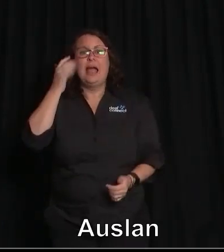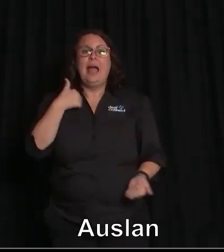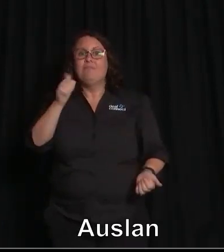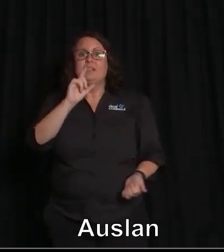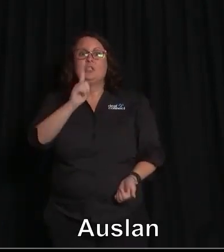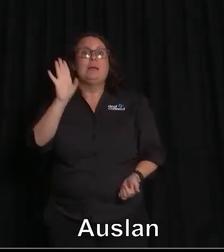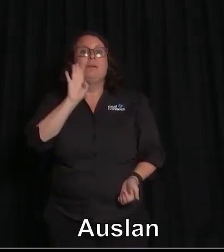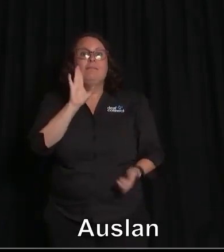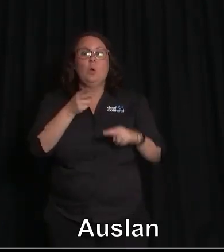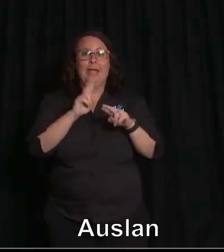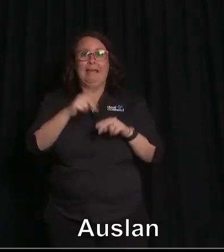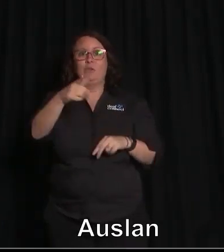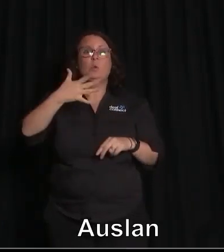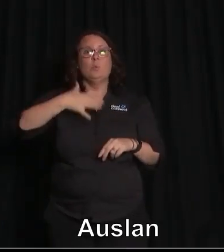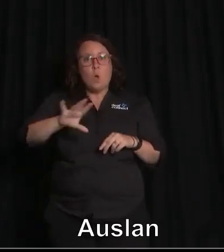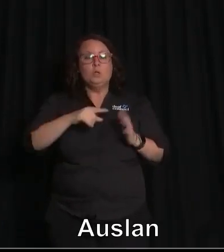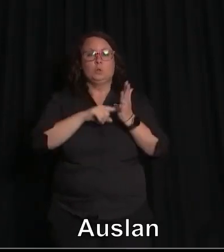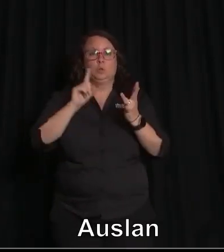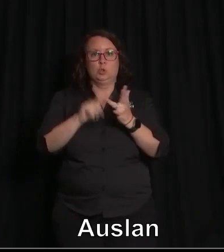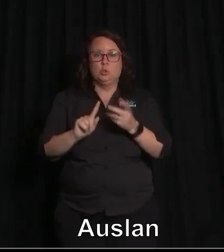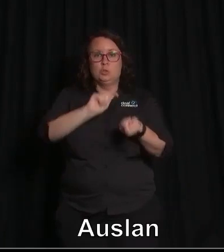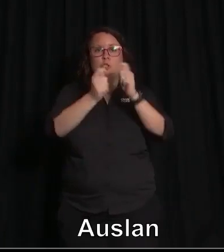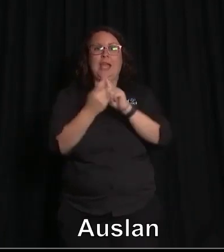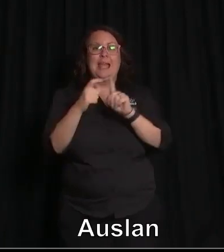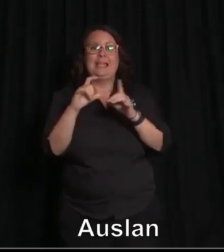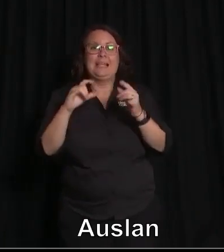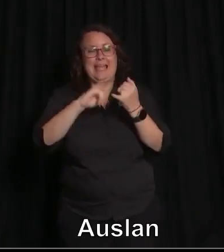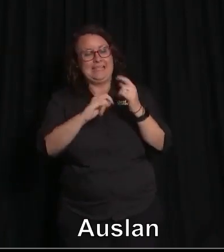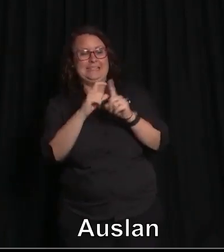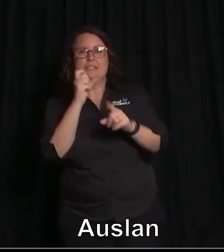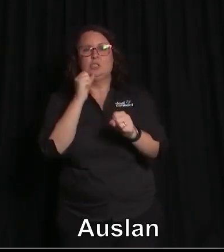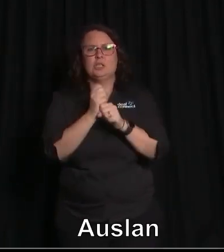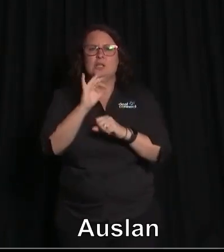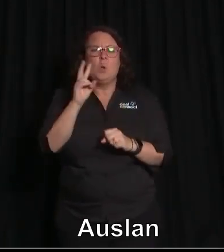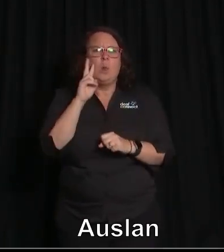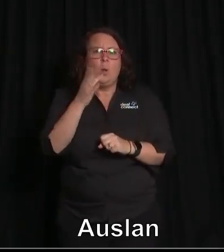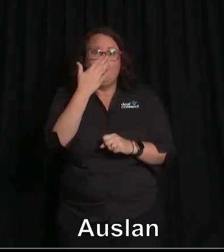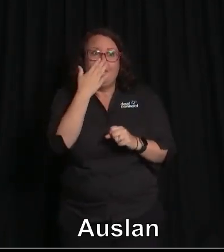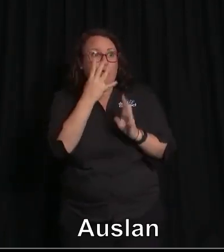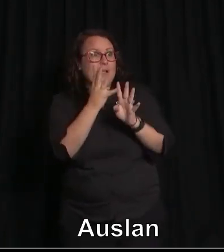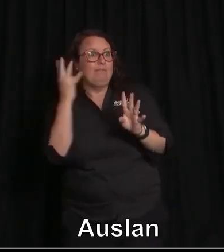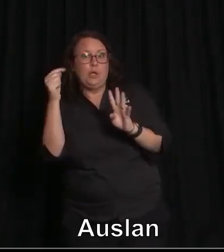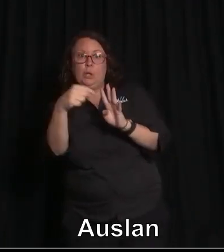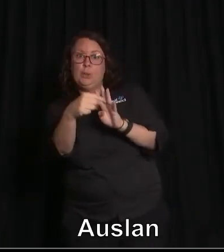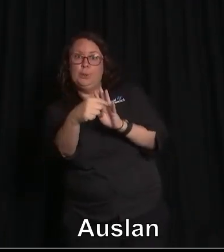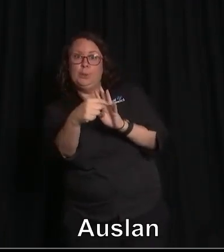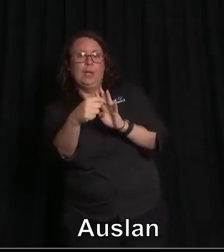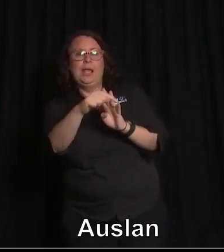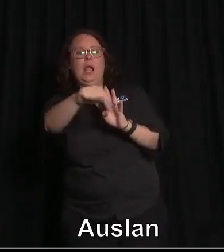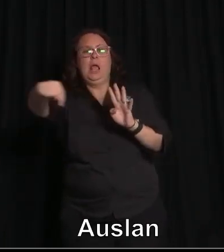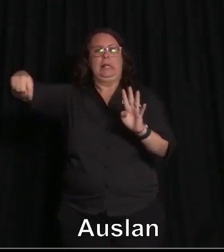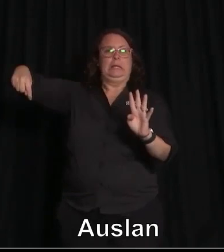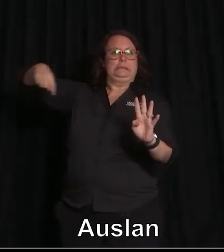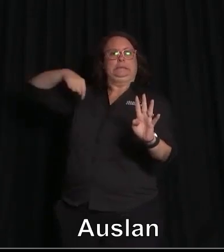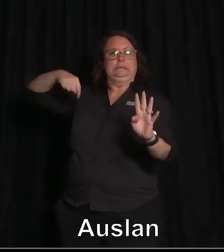before, if you want to address the SDGs, don't look at the front of the queue. Don't look at the front of the queue. Go to the back